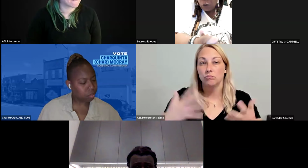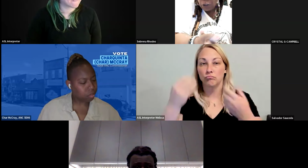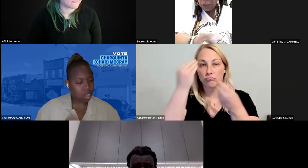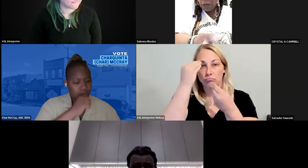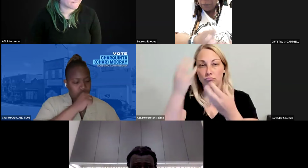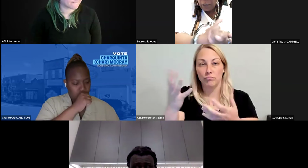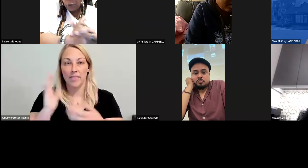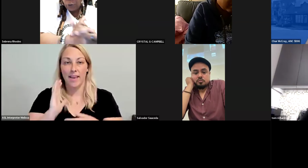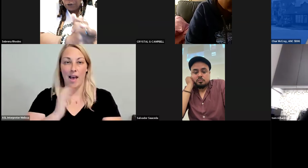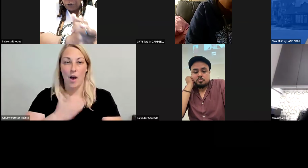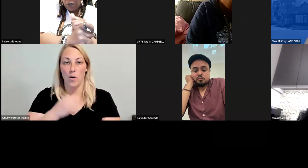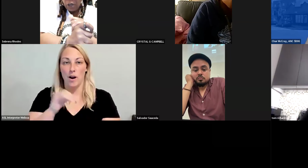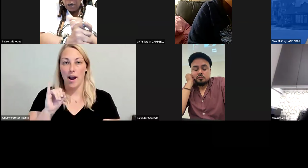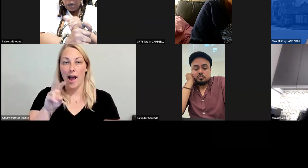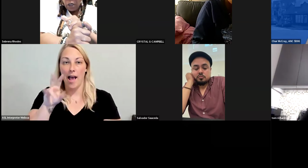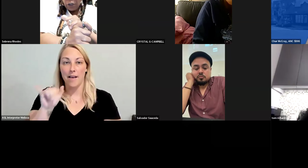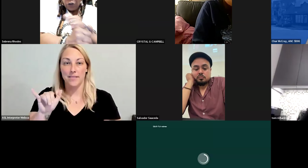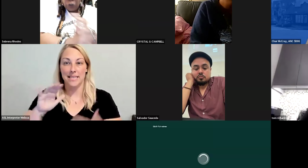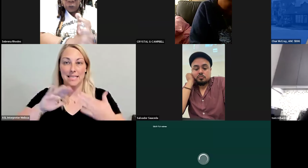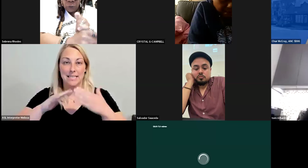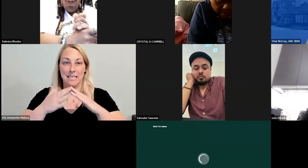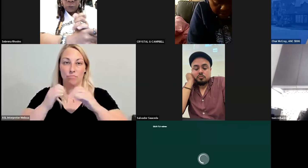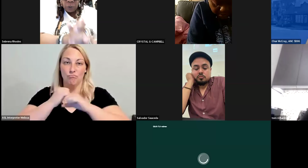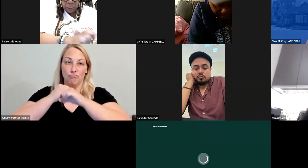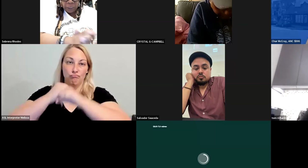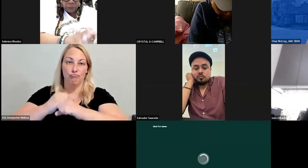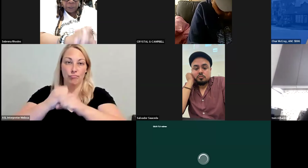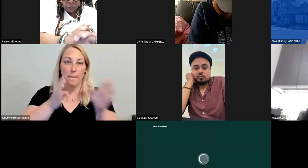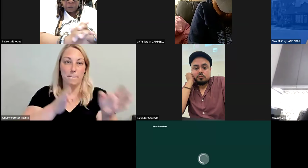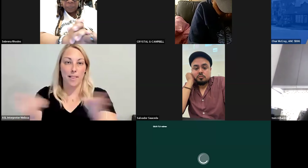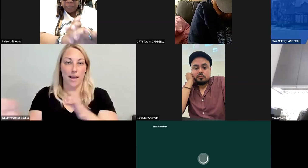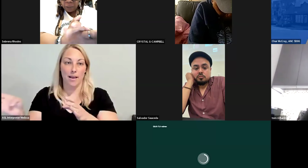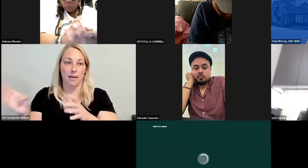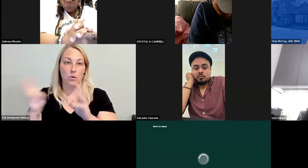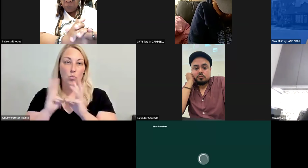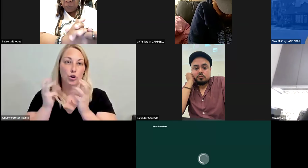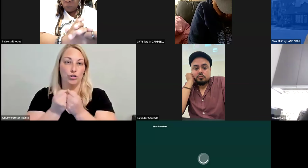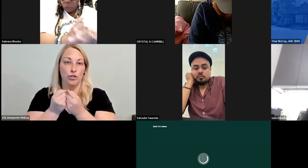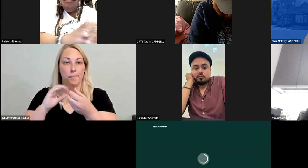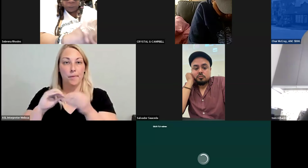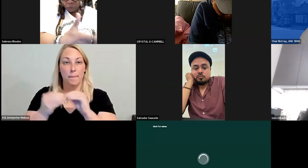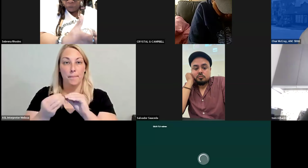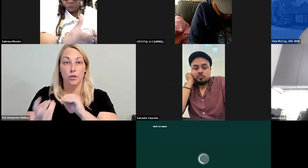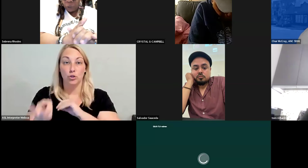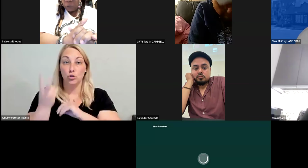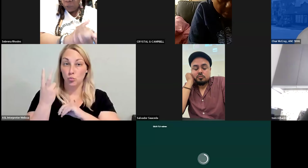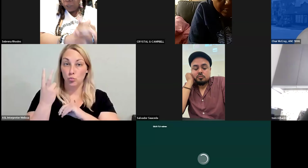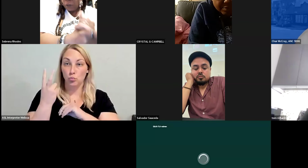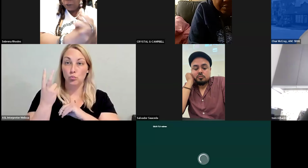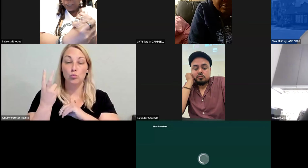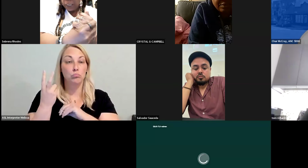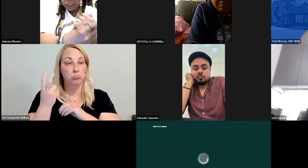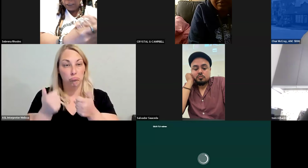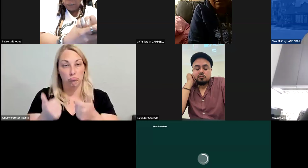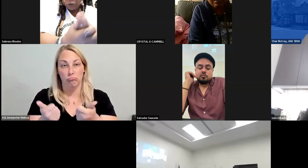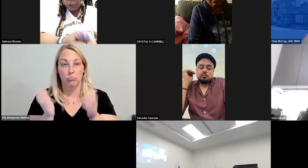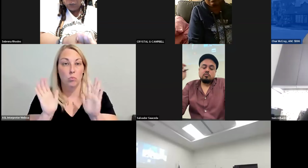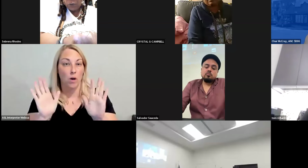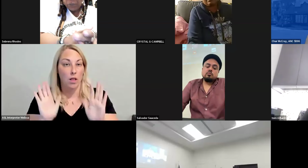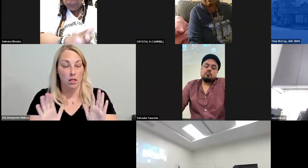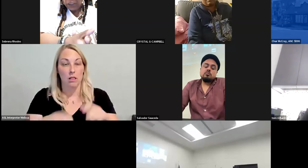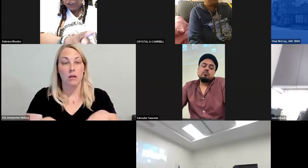Plan Workshop number 2 has went very well, and